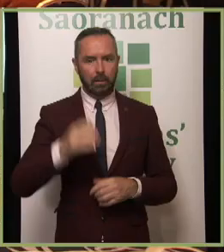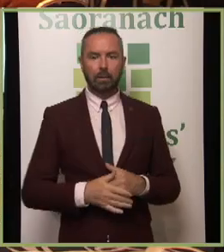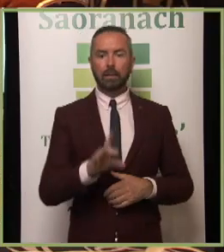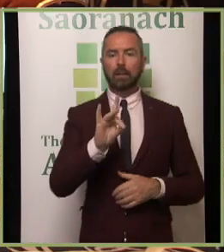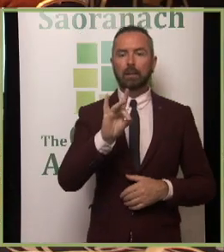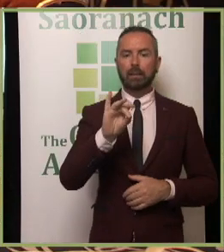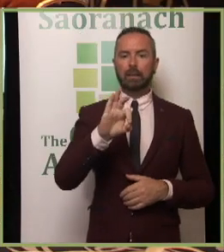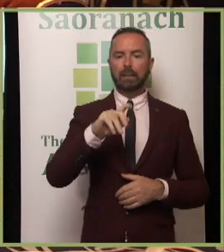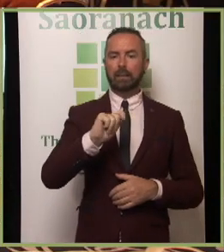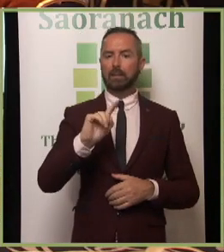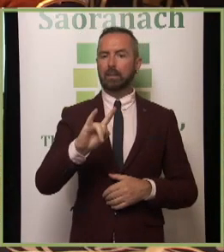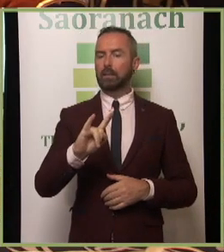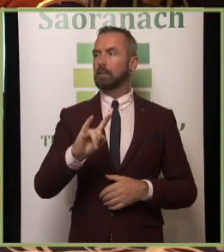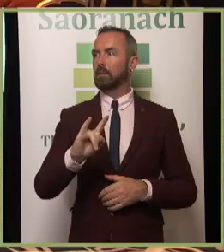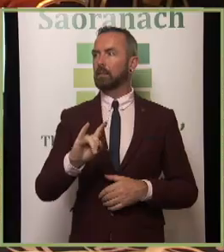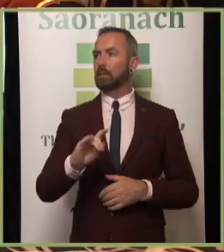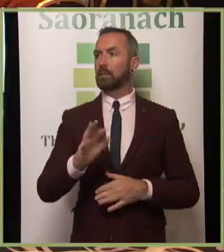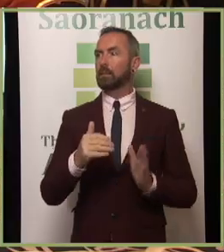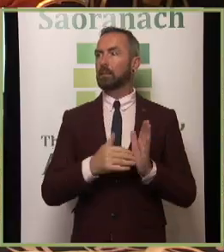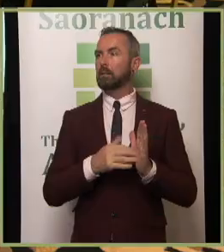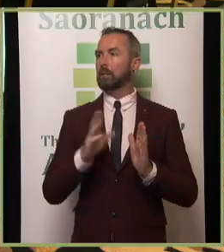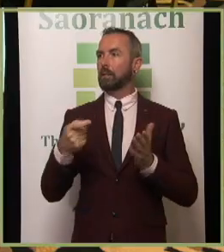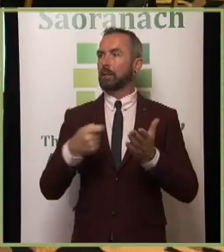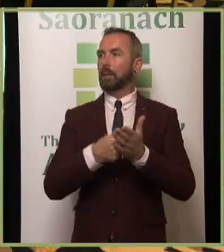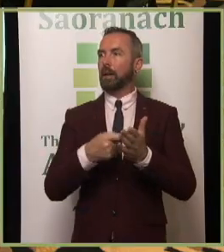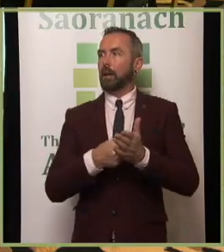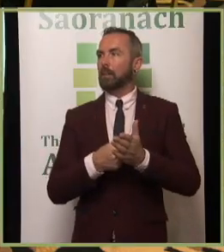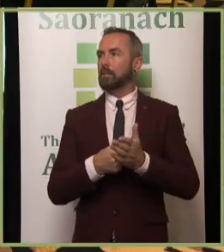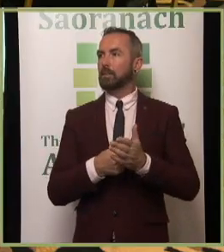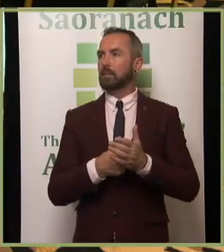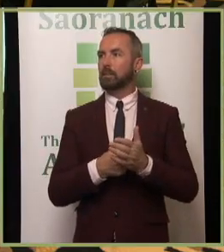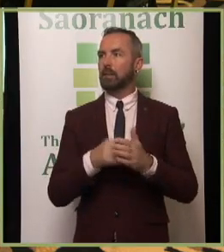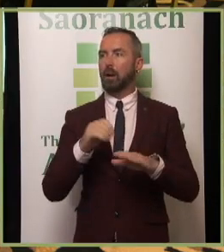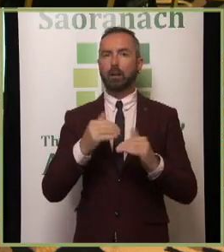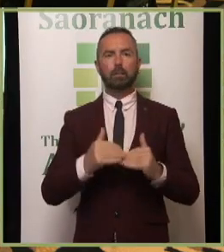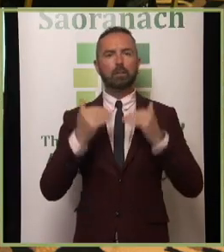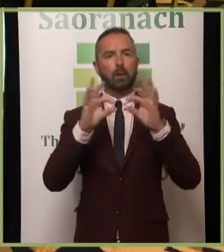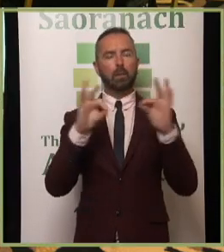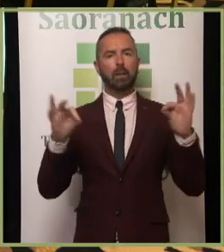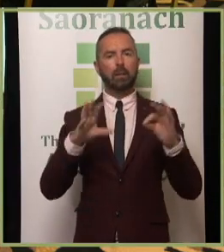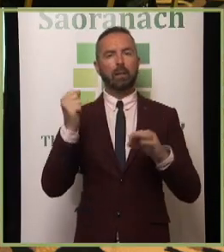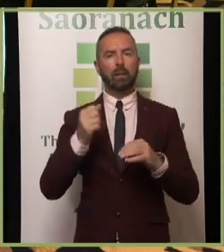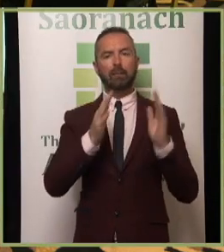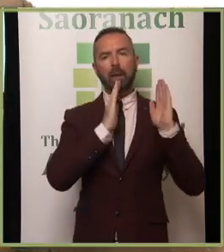Yeah, you can add, just in answer to Jean's thing, you could add, on the top line, you could have hedge cutting